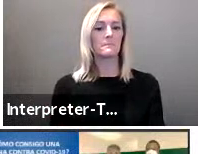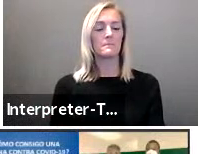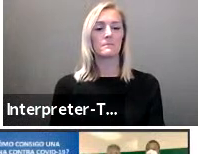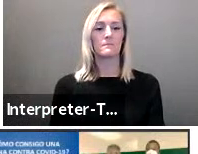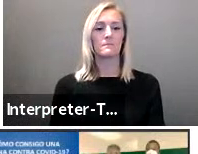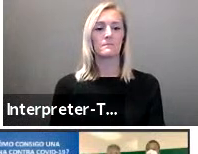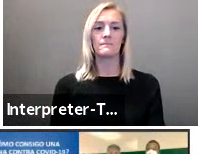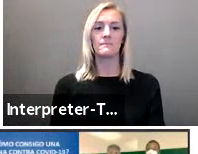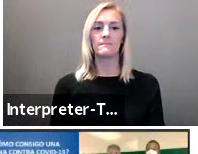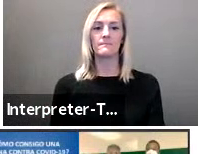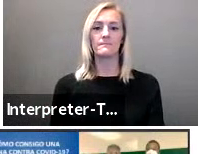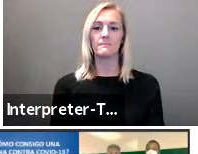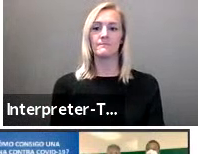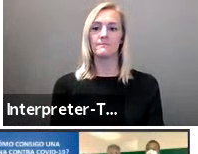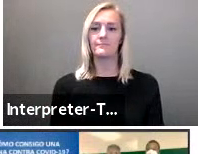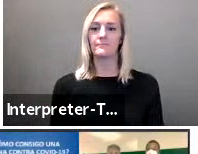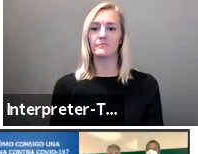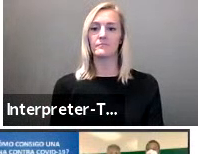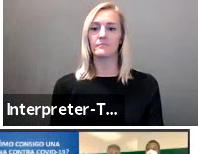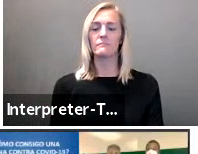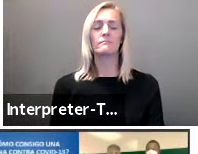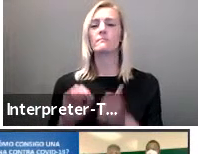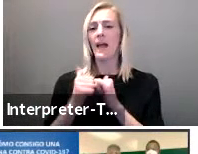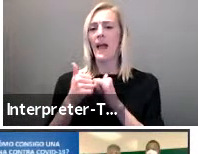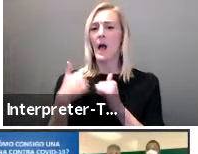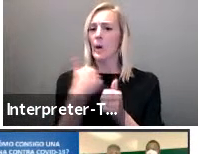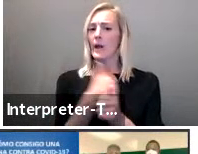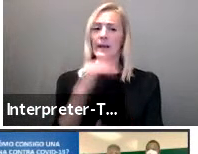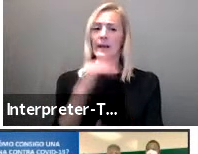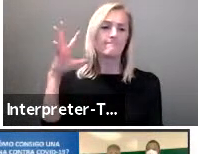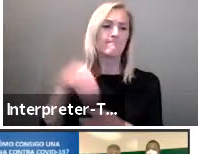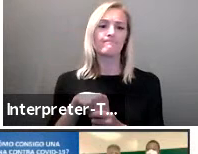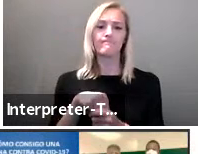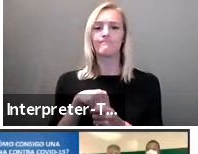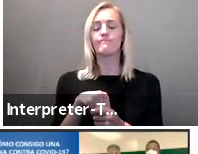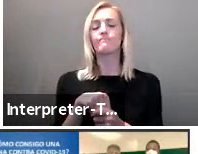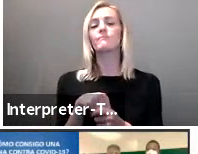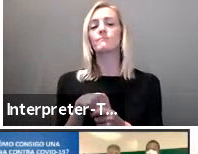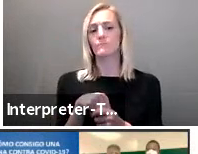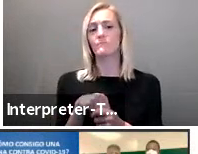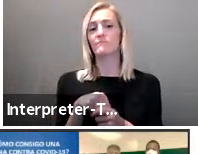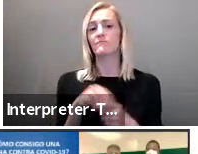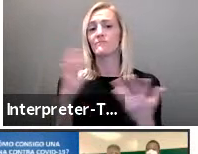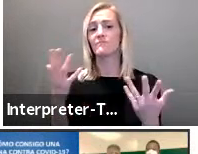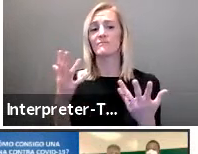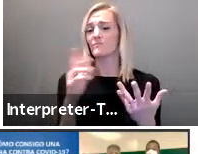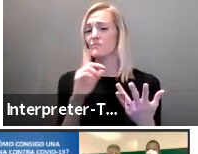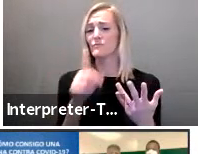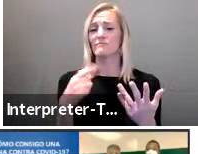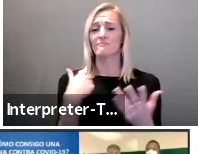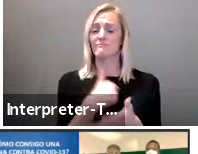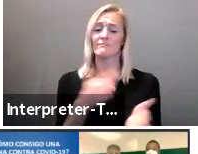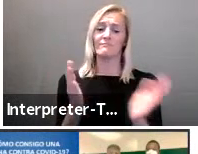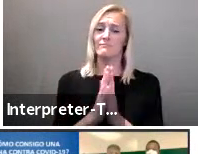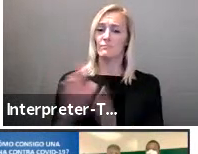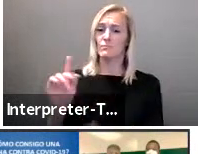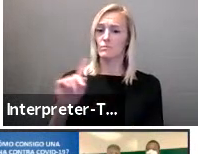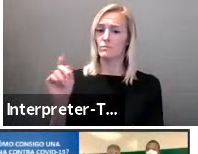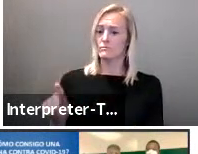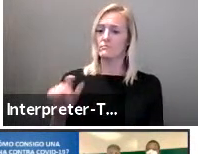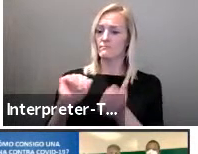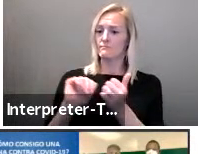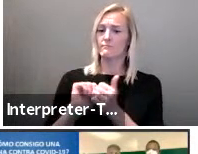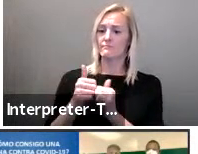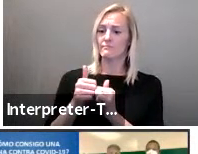Okay, so how did we get involved in all of this? And that was by simply asking a question, how can the